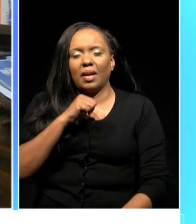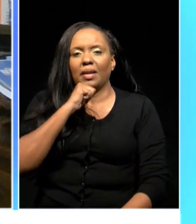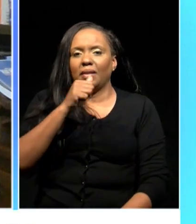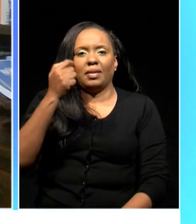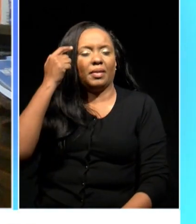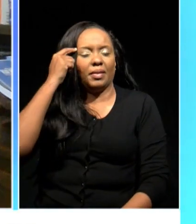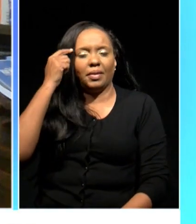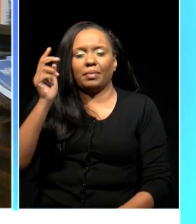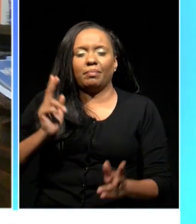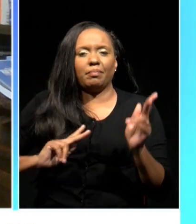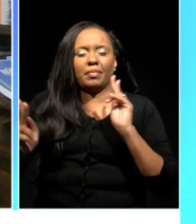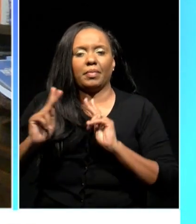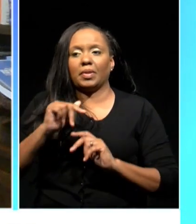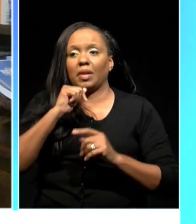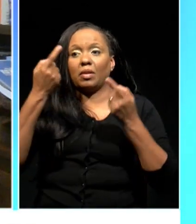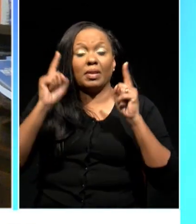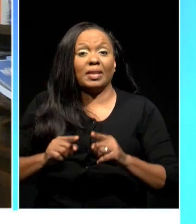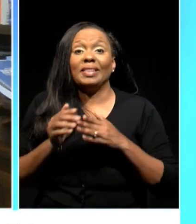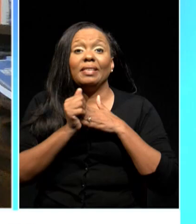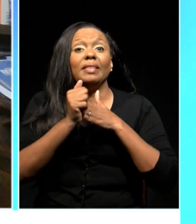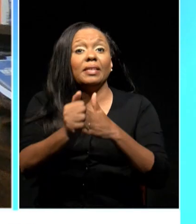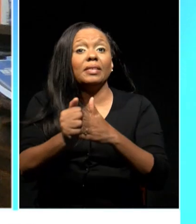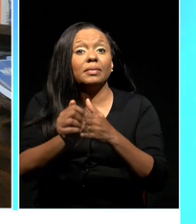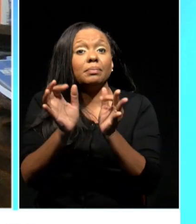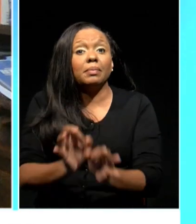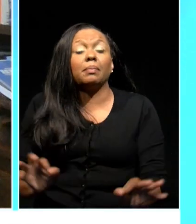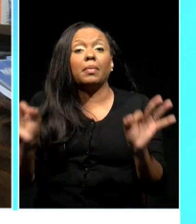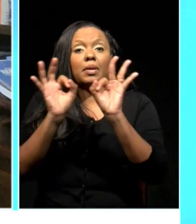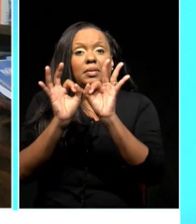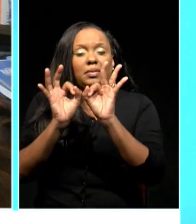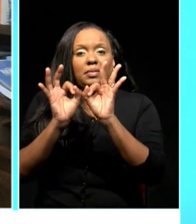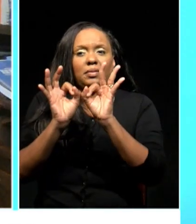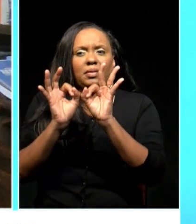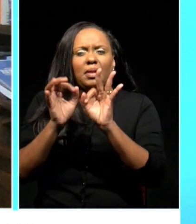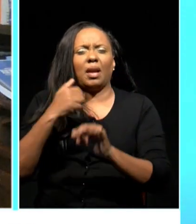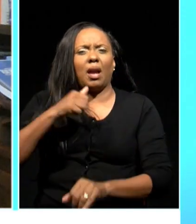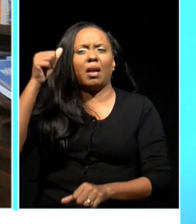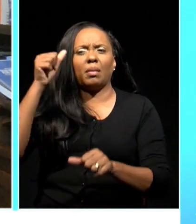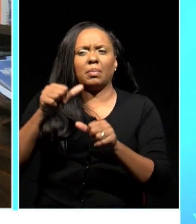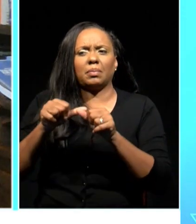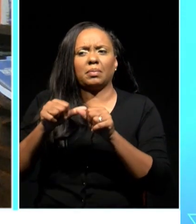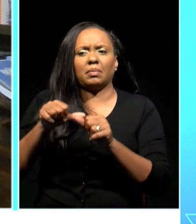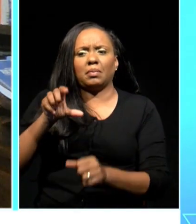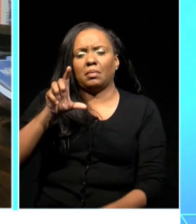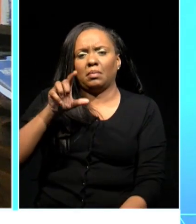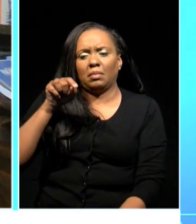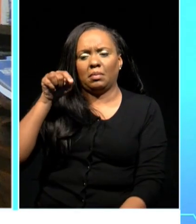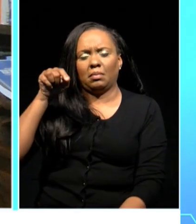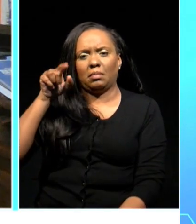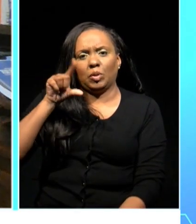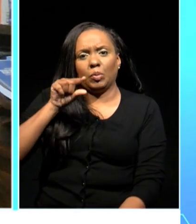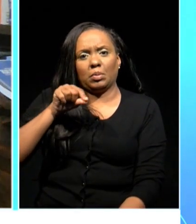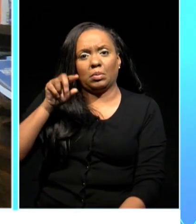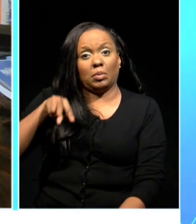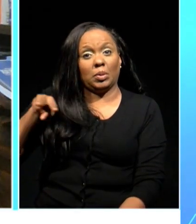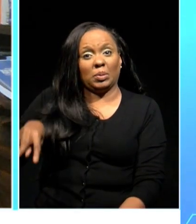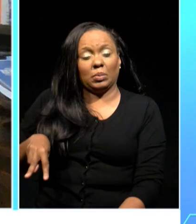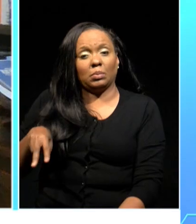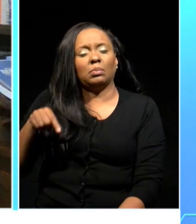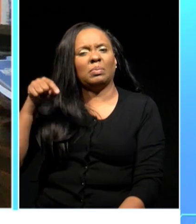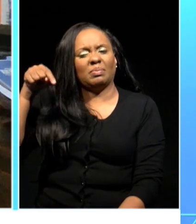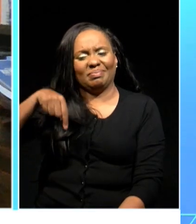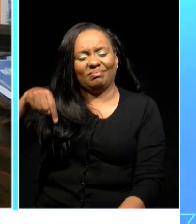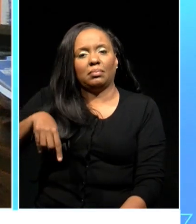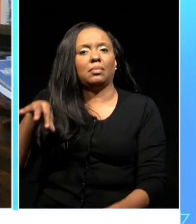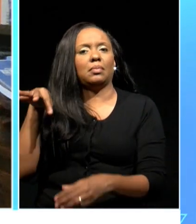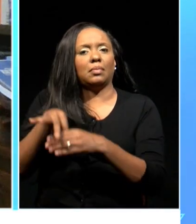in fact, leadership does matter. And one of the things we saw in the 2022 campaign is that you